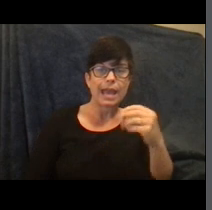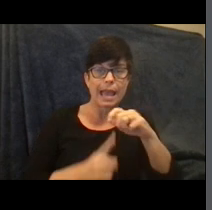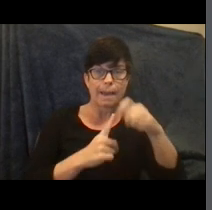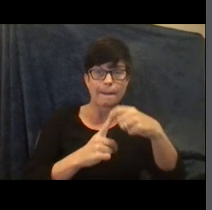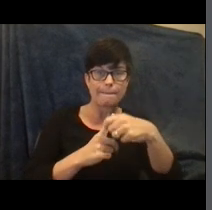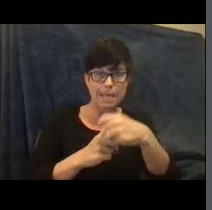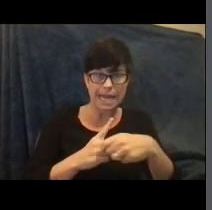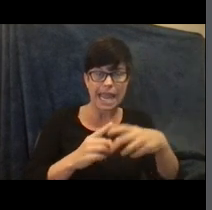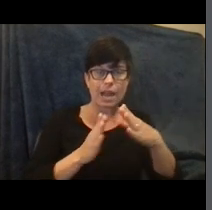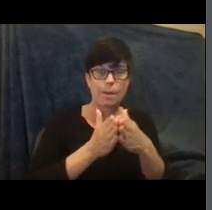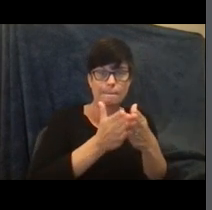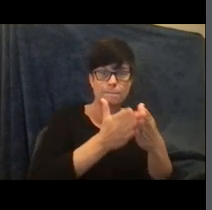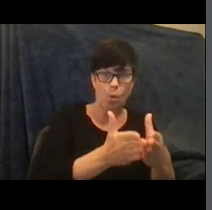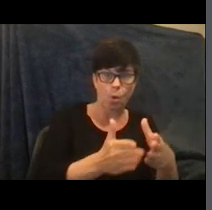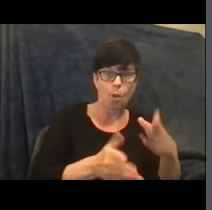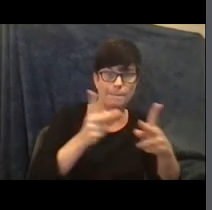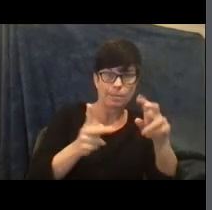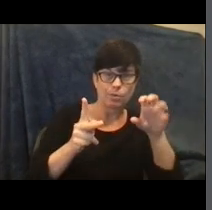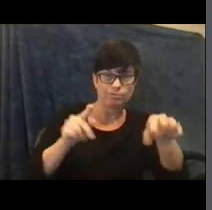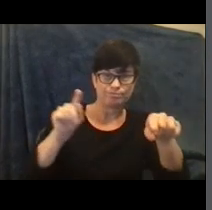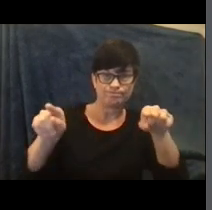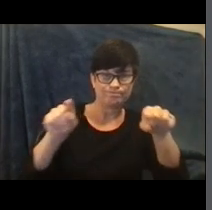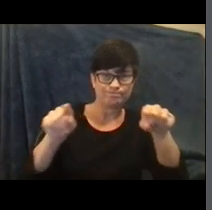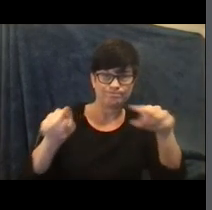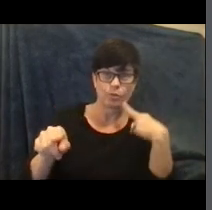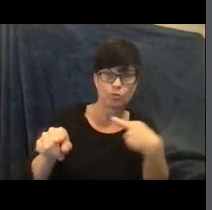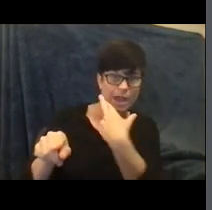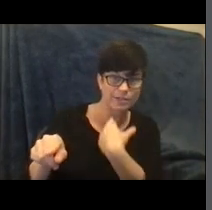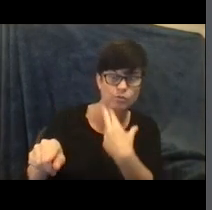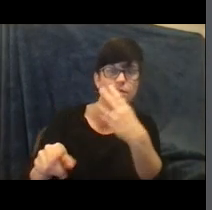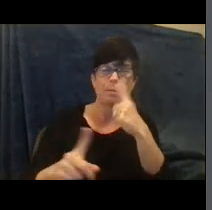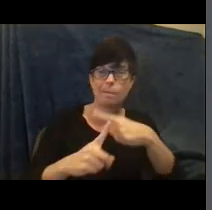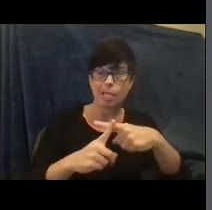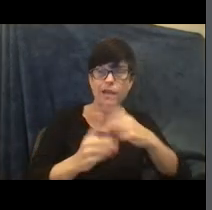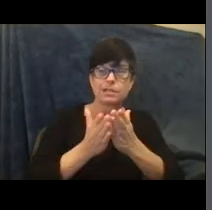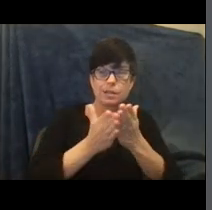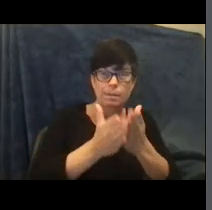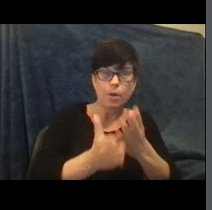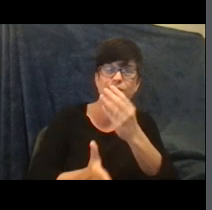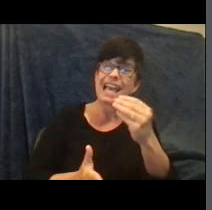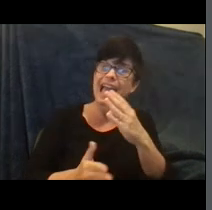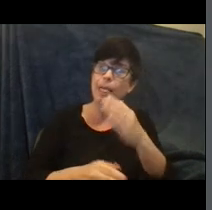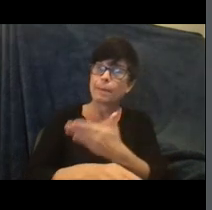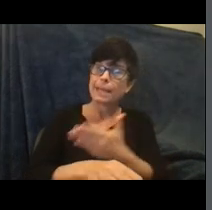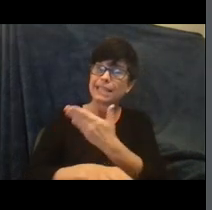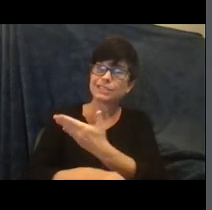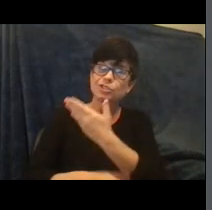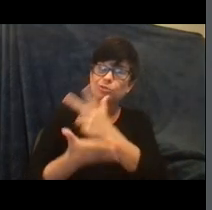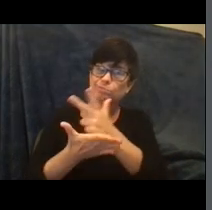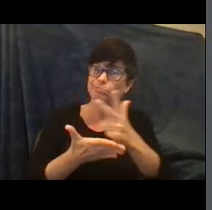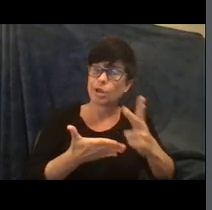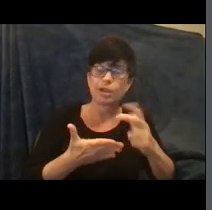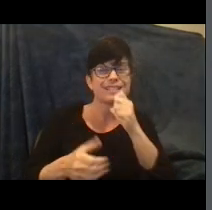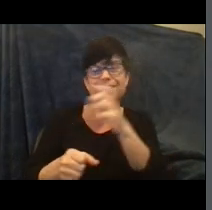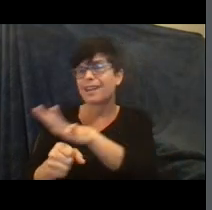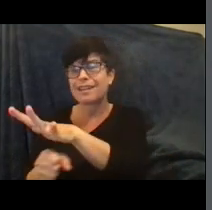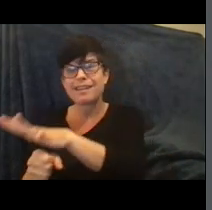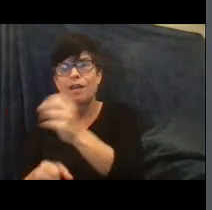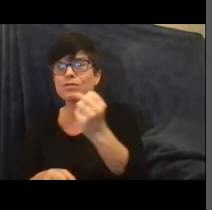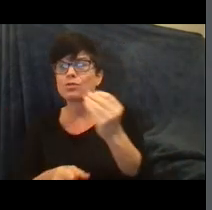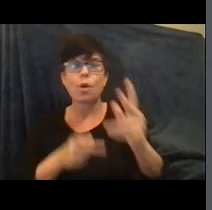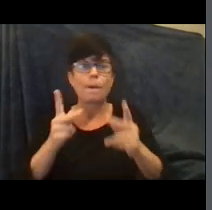our garage from those two establishments, as well as the boats. And as well as the beach. The beach parking is not adequate. People are